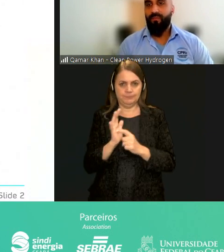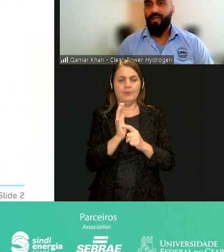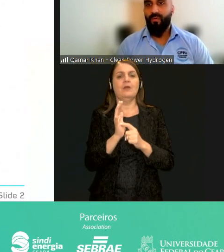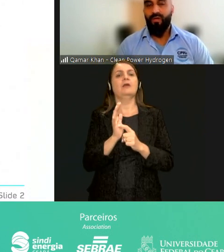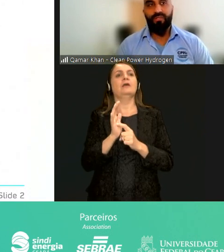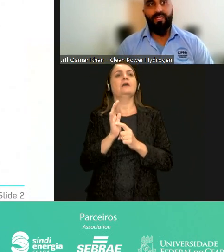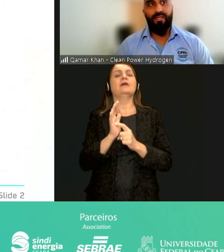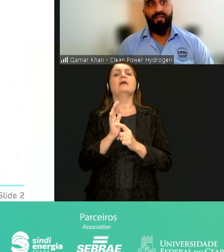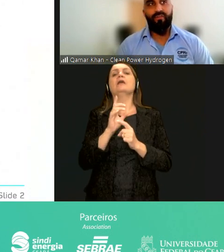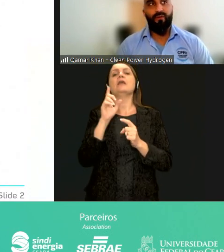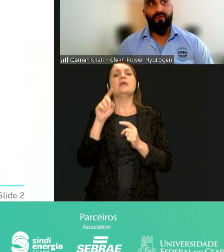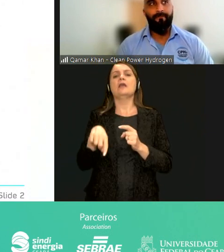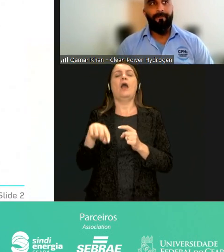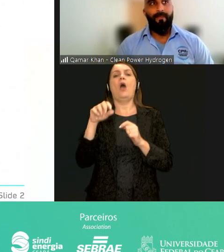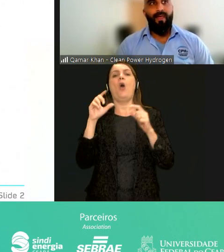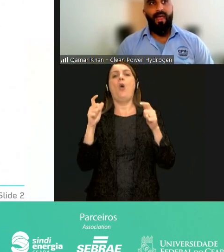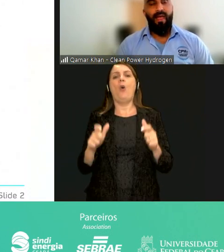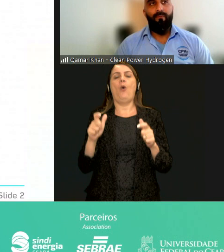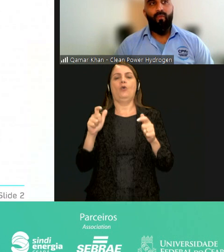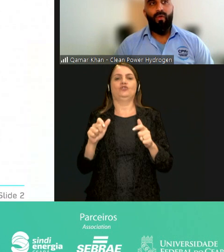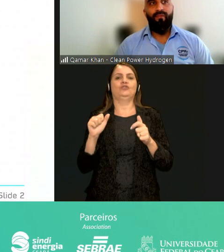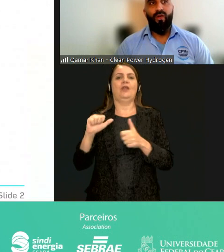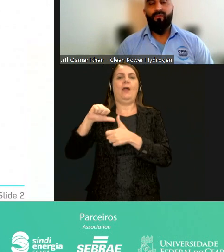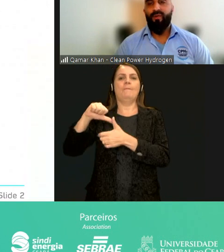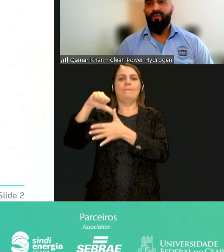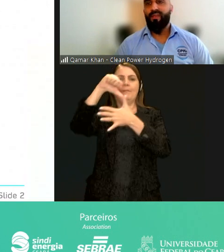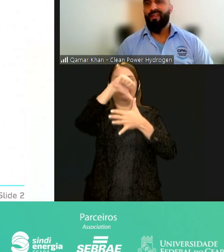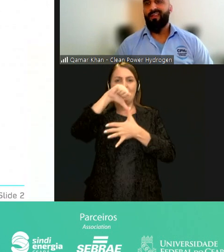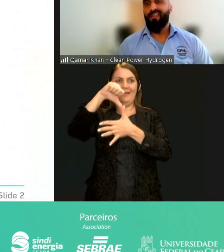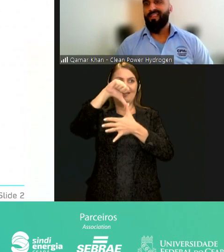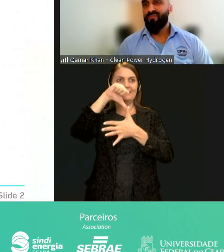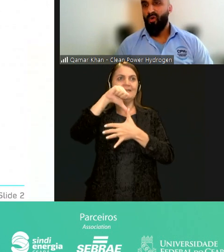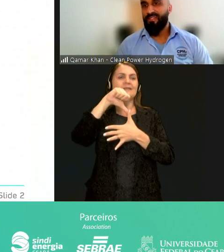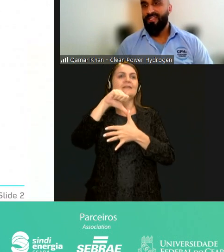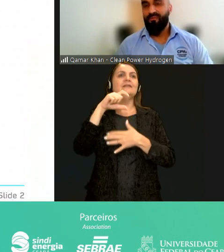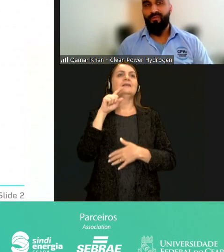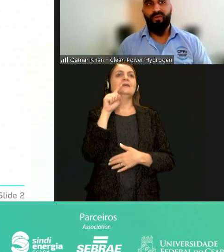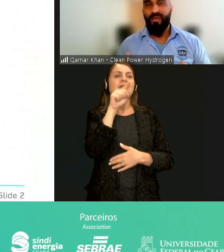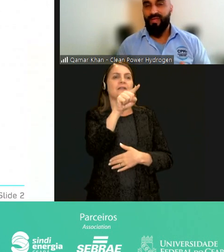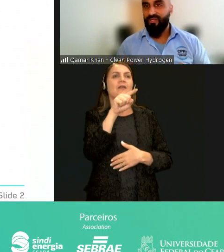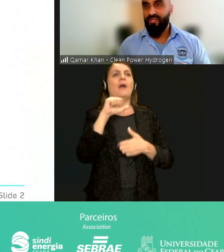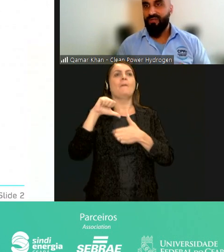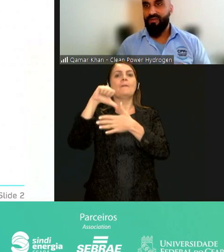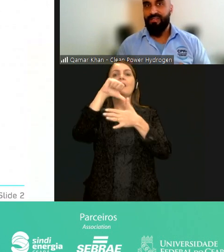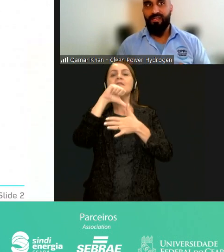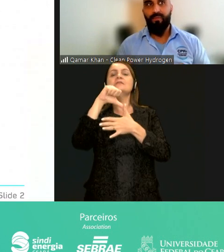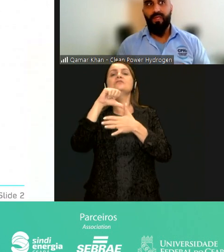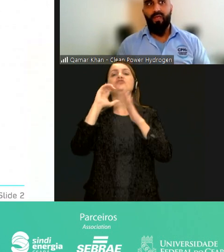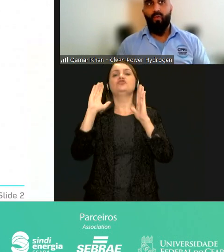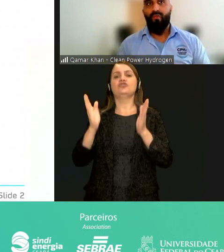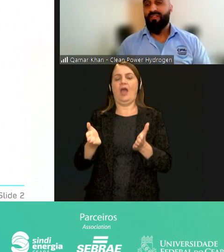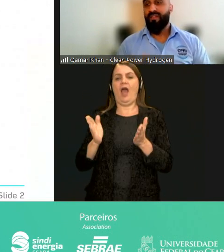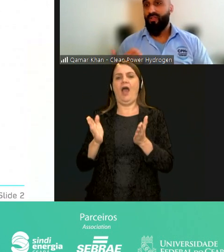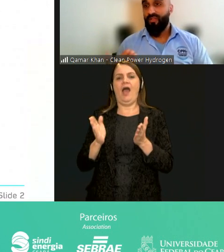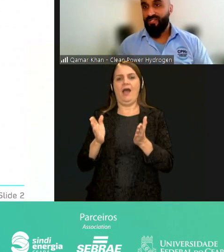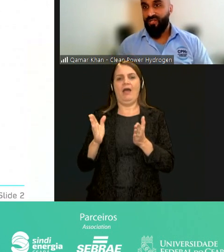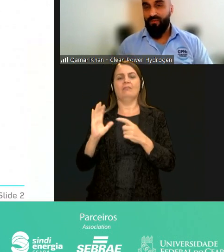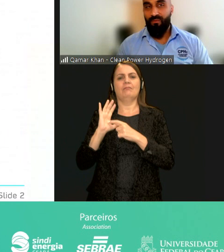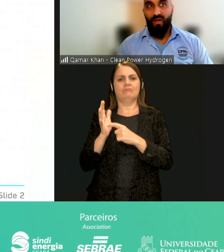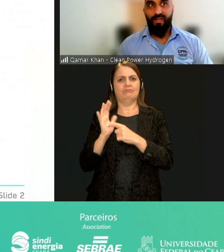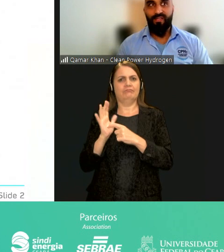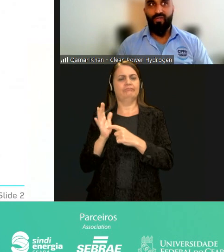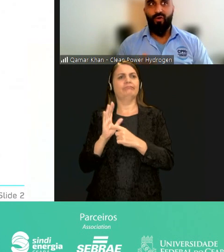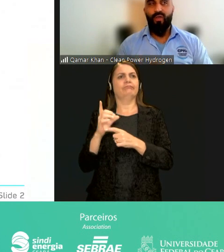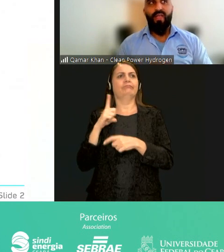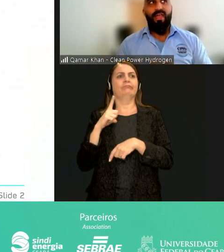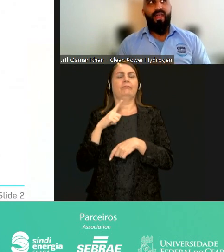1 megawatt looks like later on. We've gone from a small team to a big engineering team. We've actually on the stock